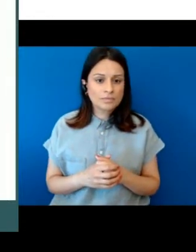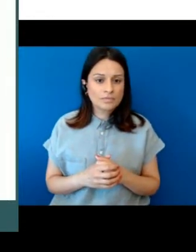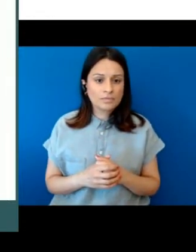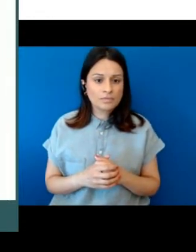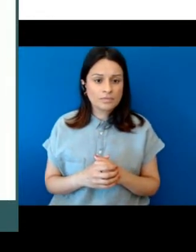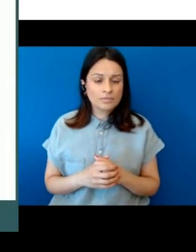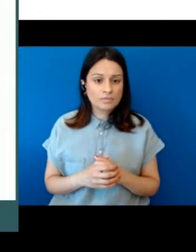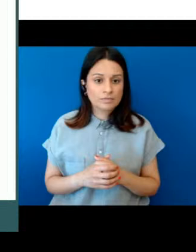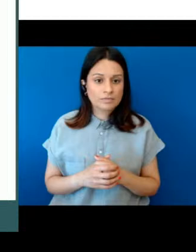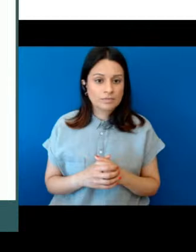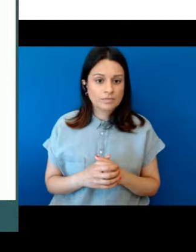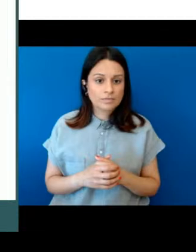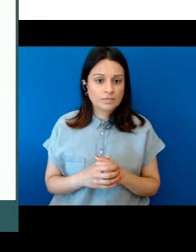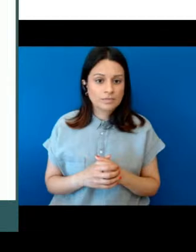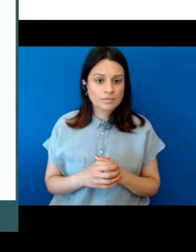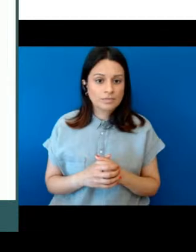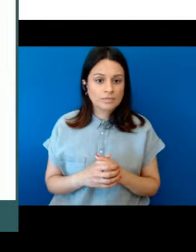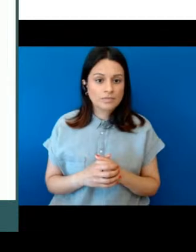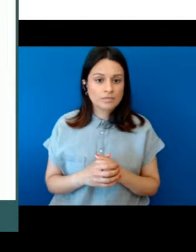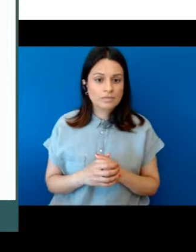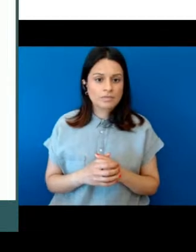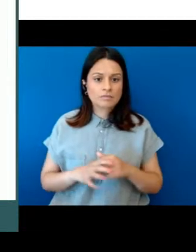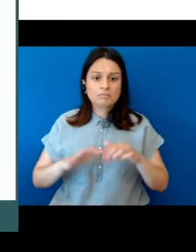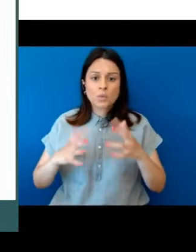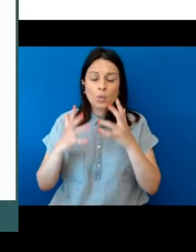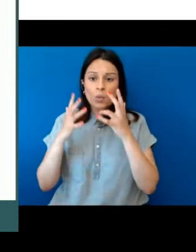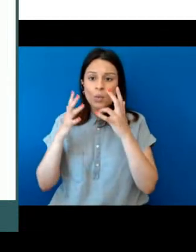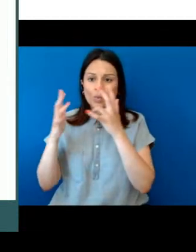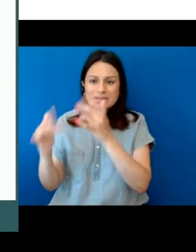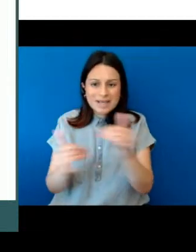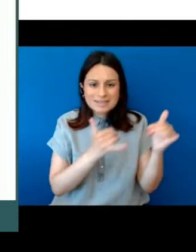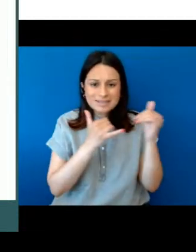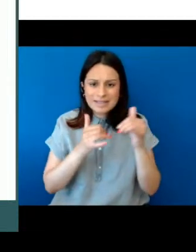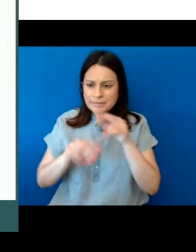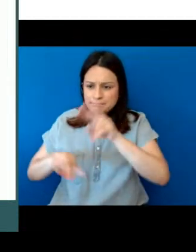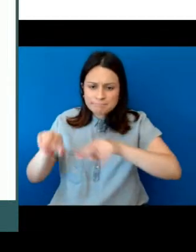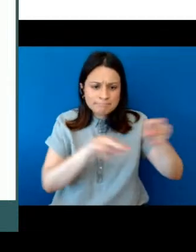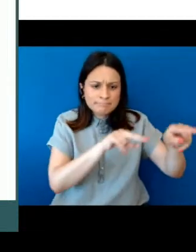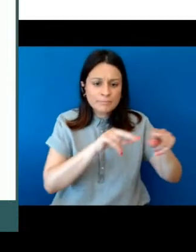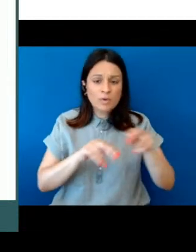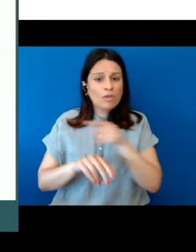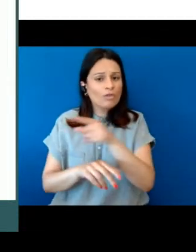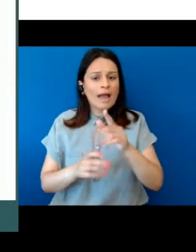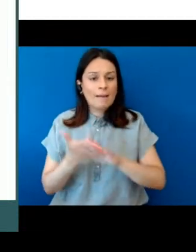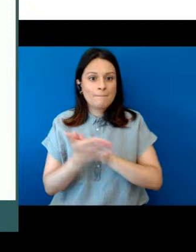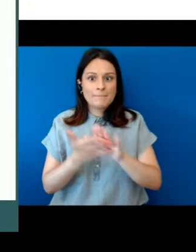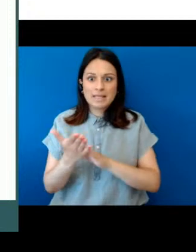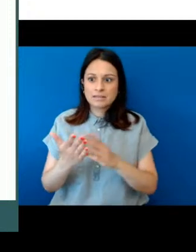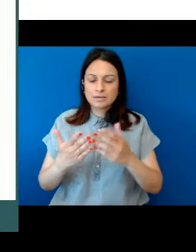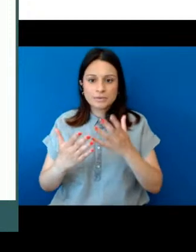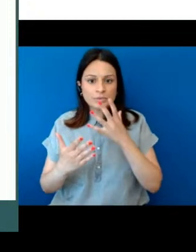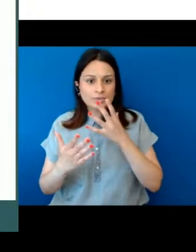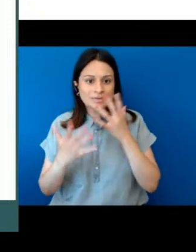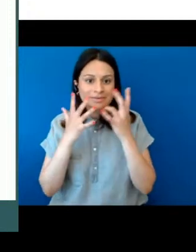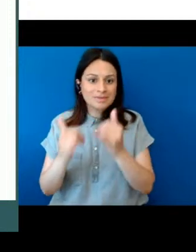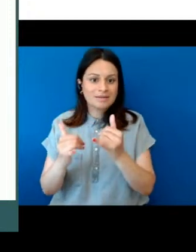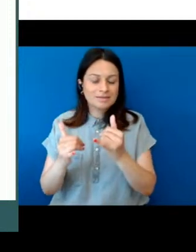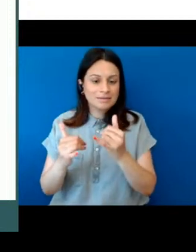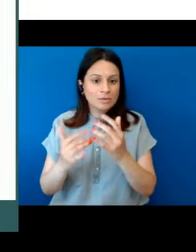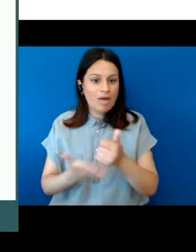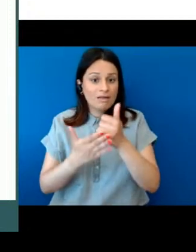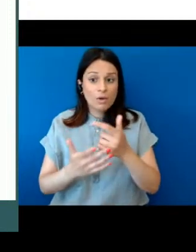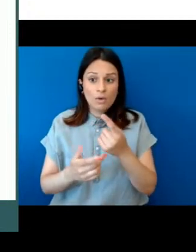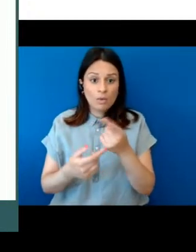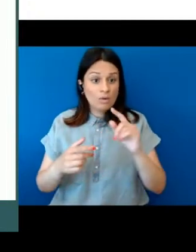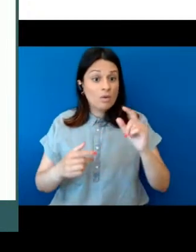So allergy testing, it adds useful information. There's no test which is perfect, and there's no test